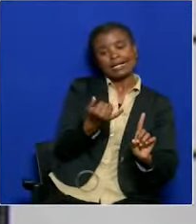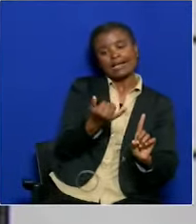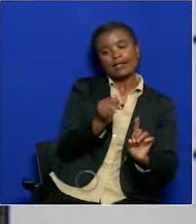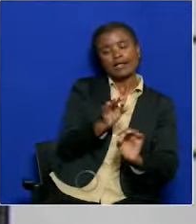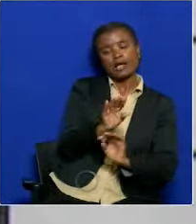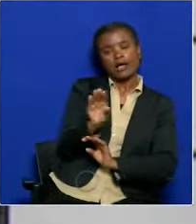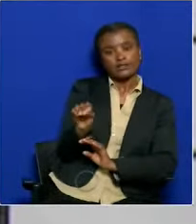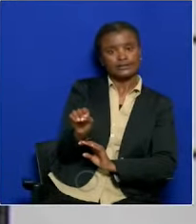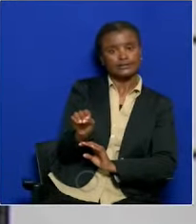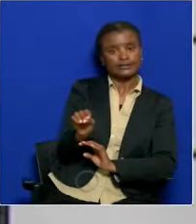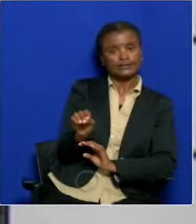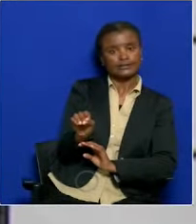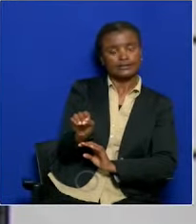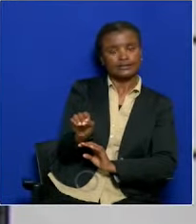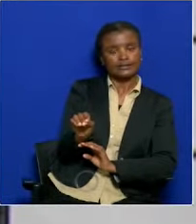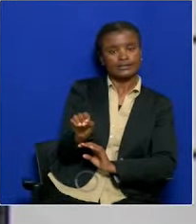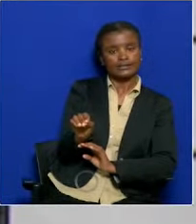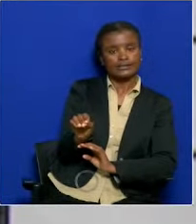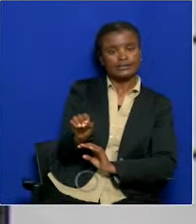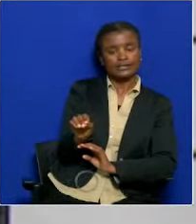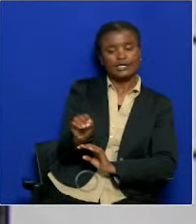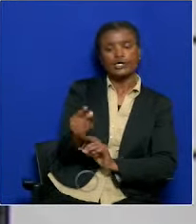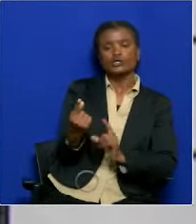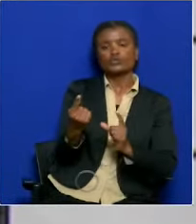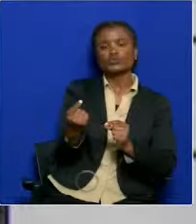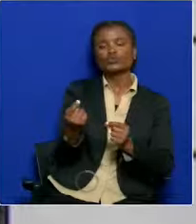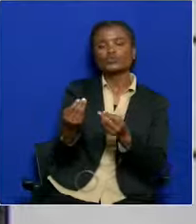act on it to do things for you.